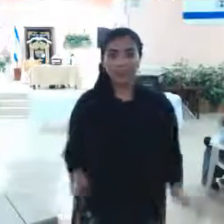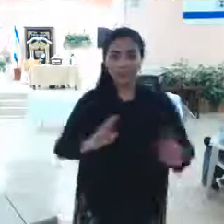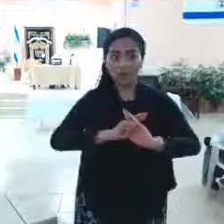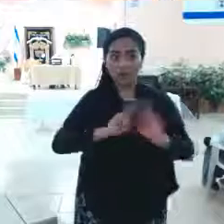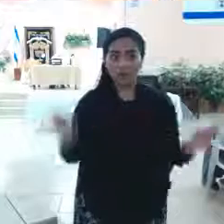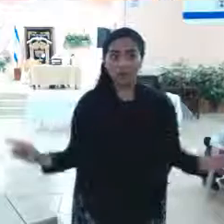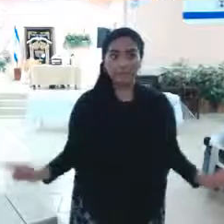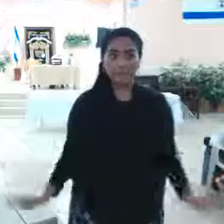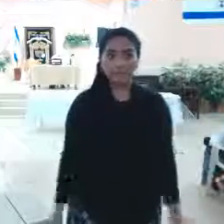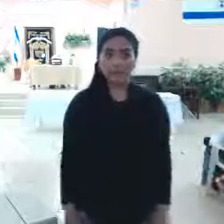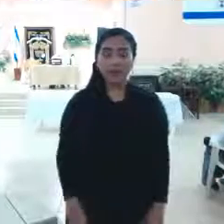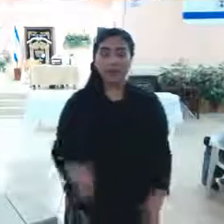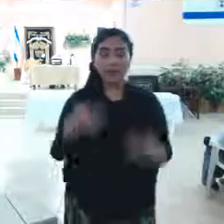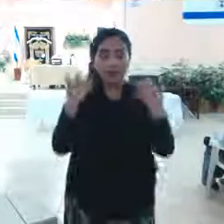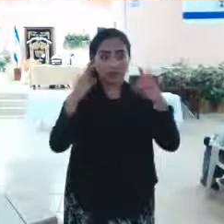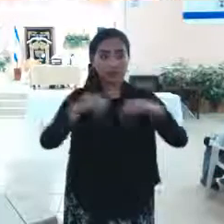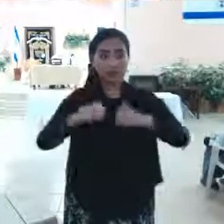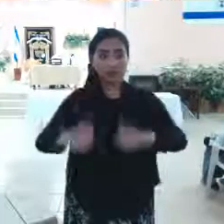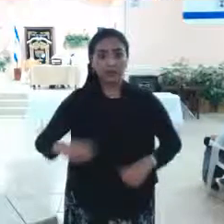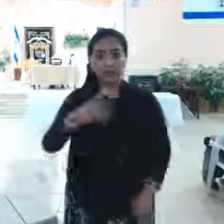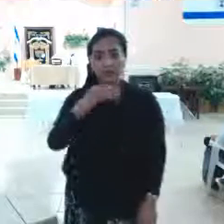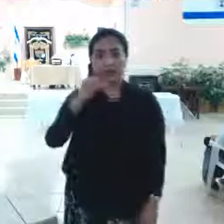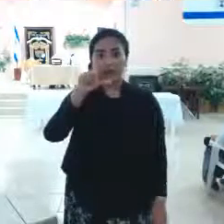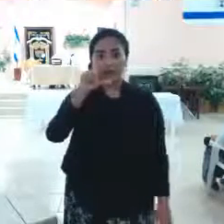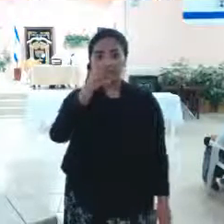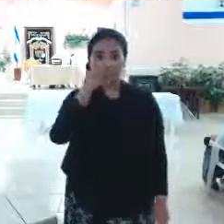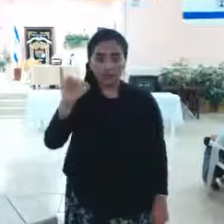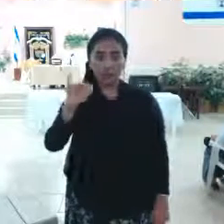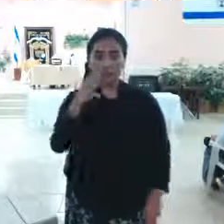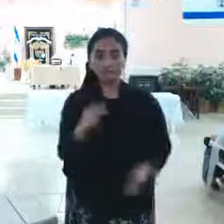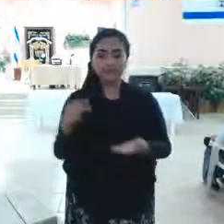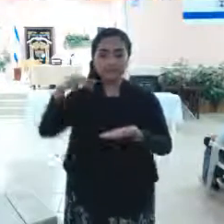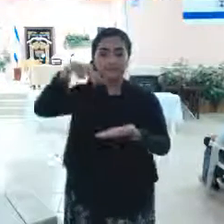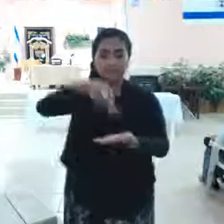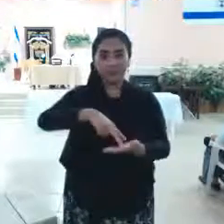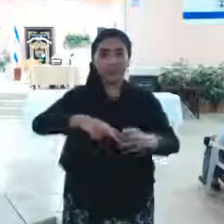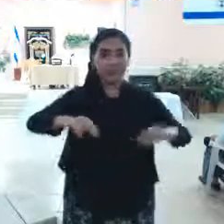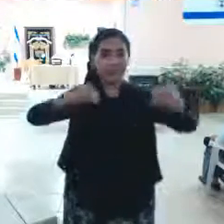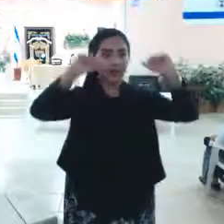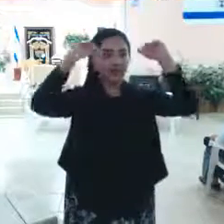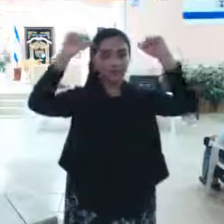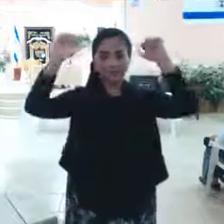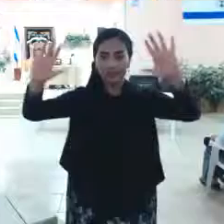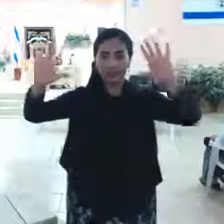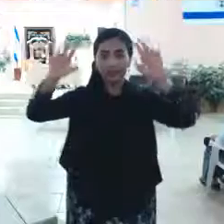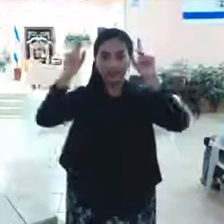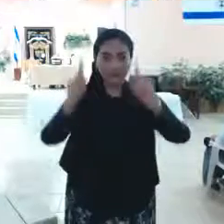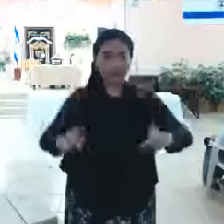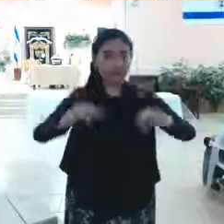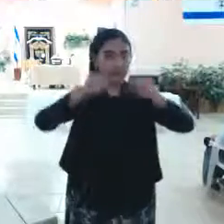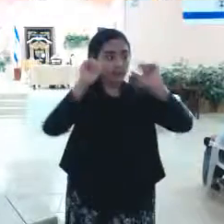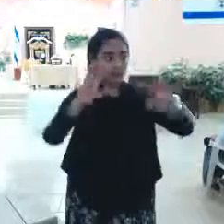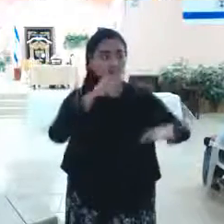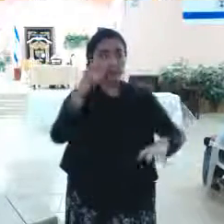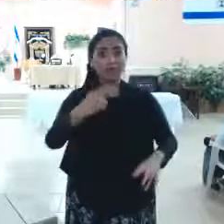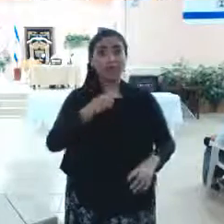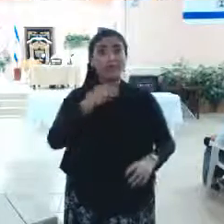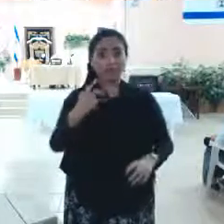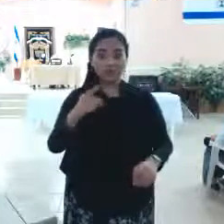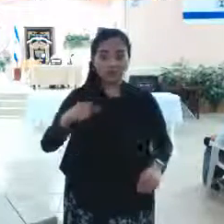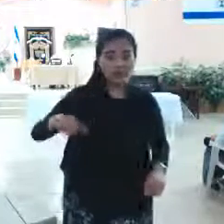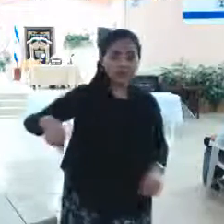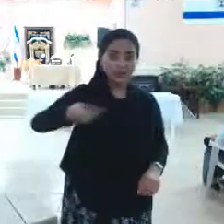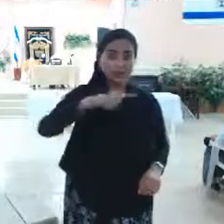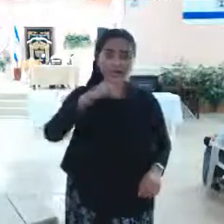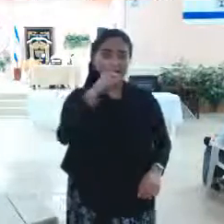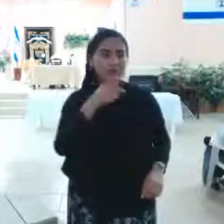Do you have it? Then the Kohanim and the Levites arose and blessed the people, and their